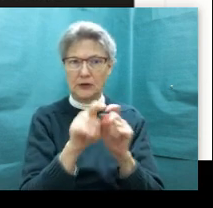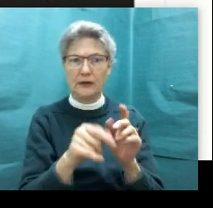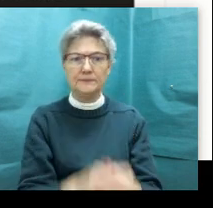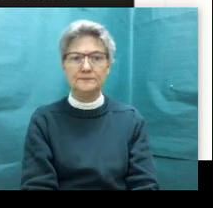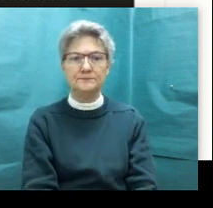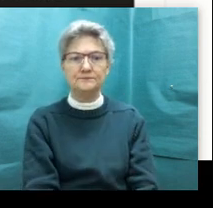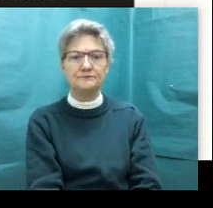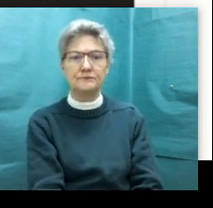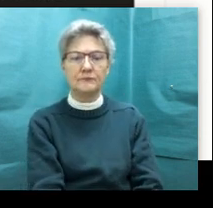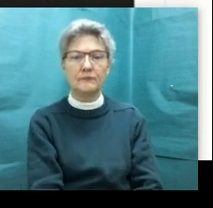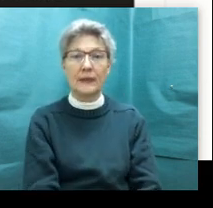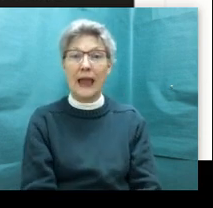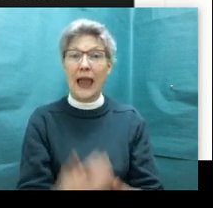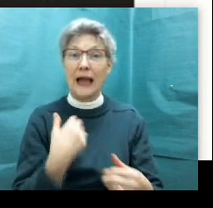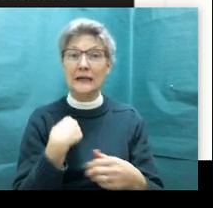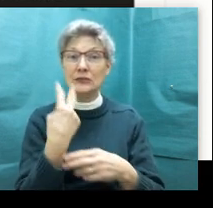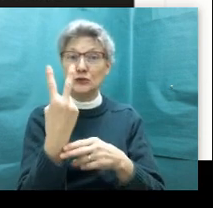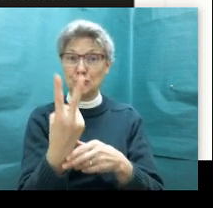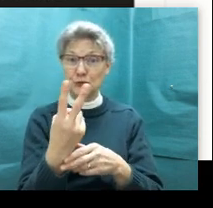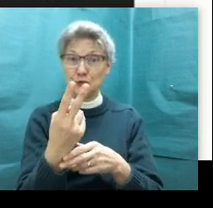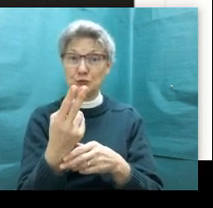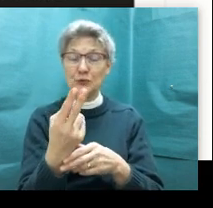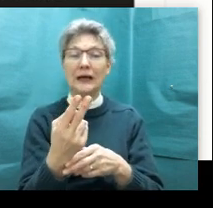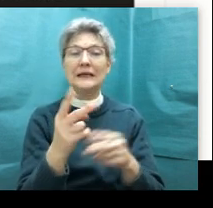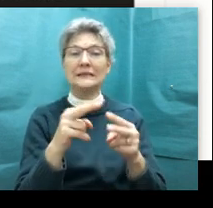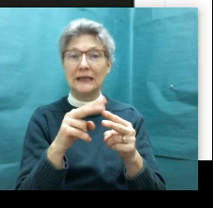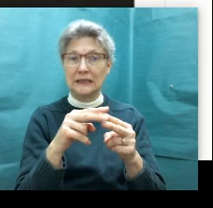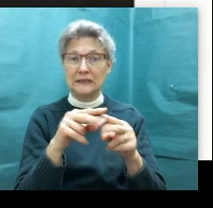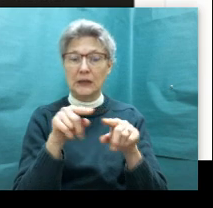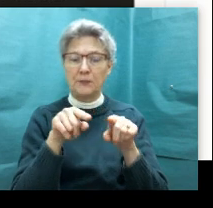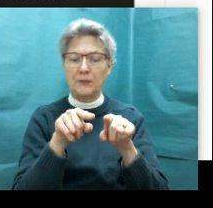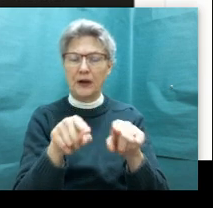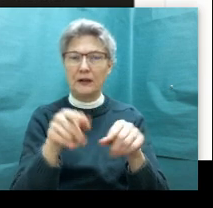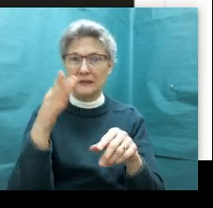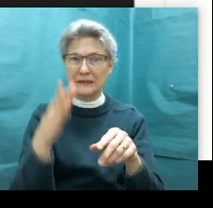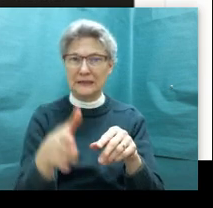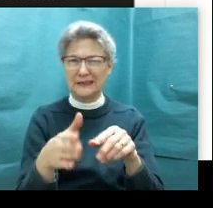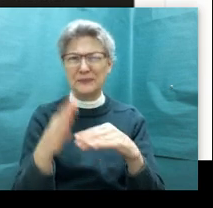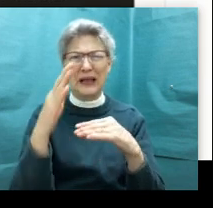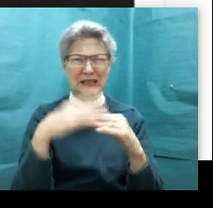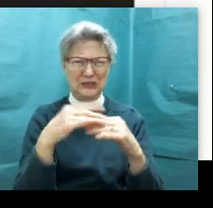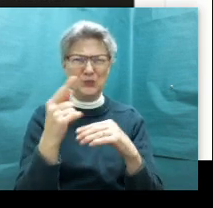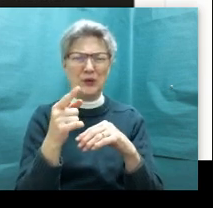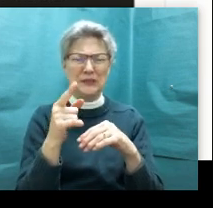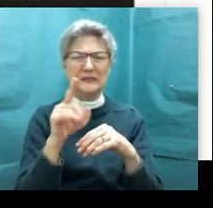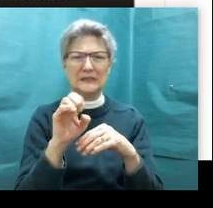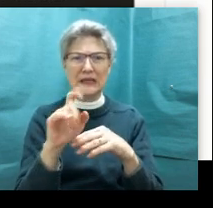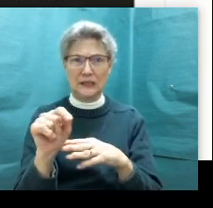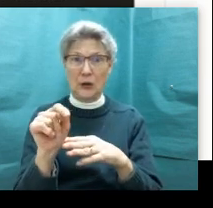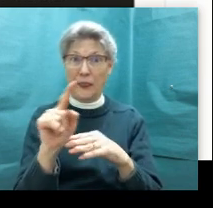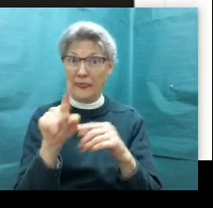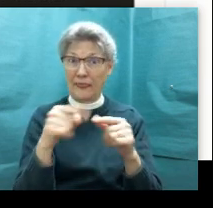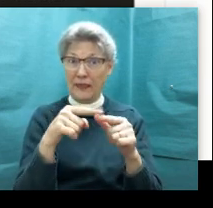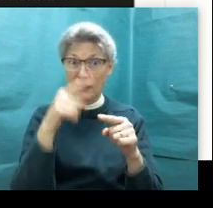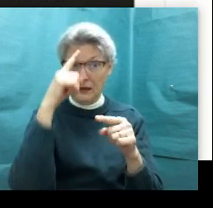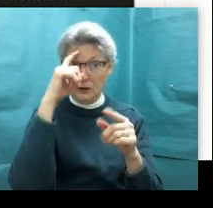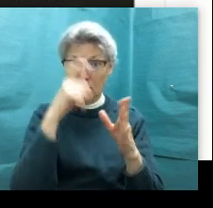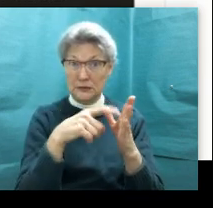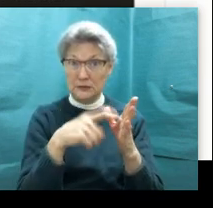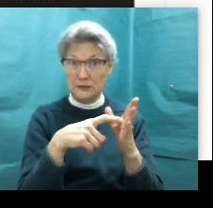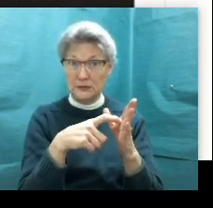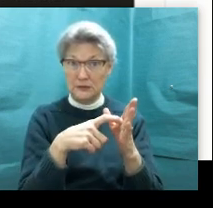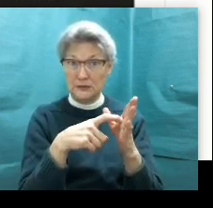there because it has two sets of parallel sides, which also means at least one set. Then I